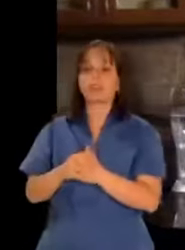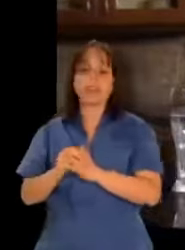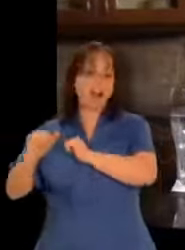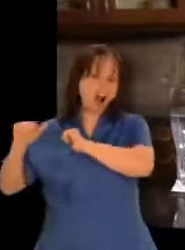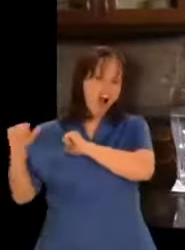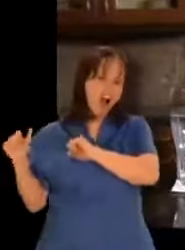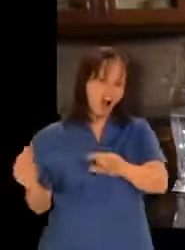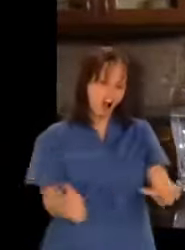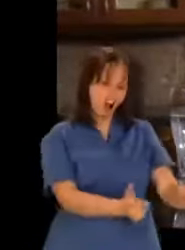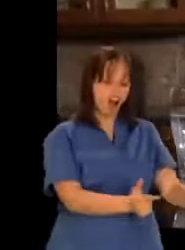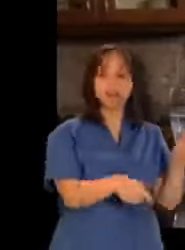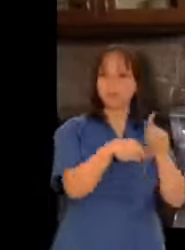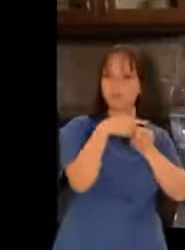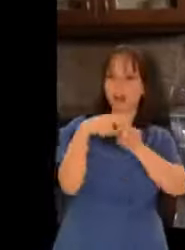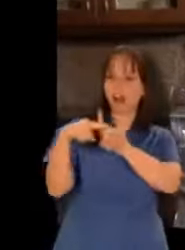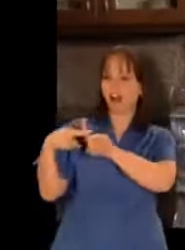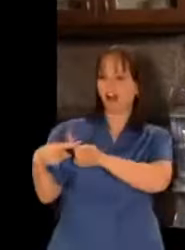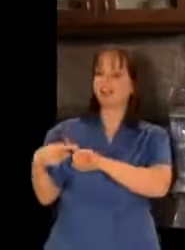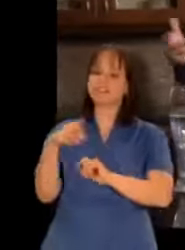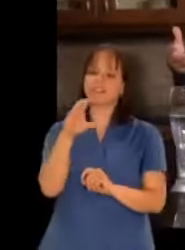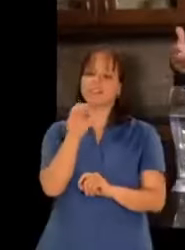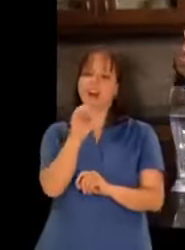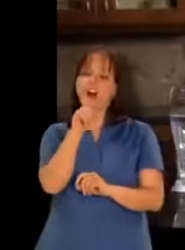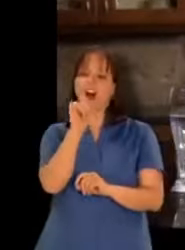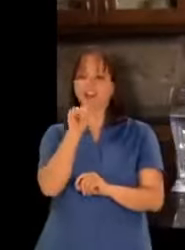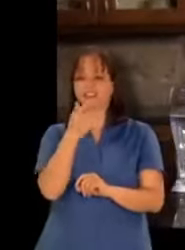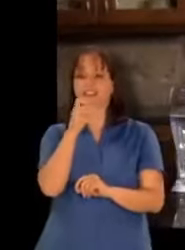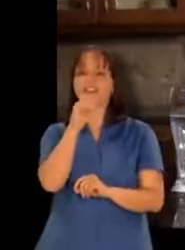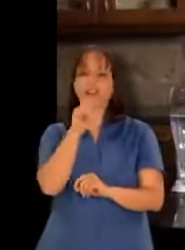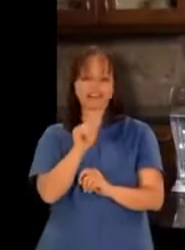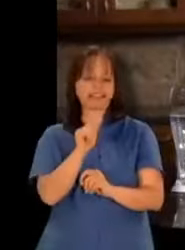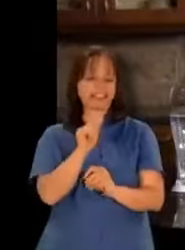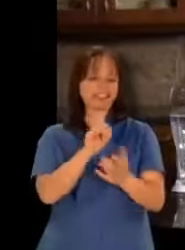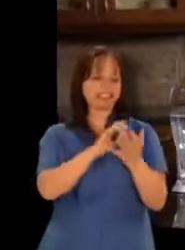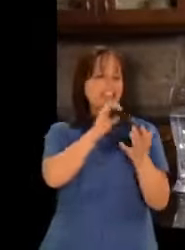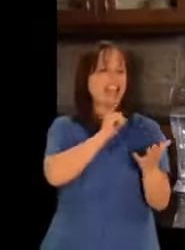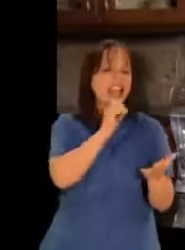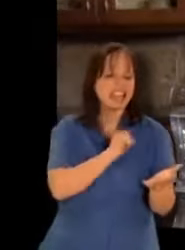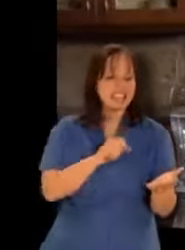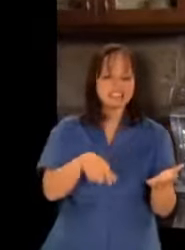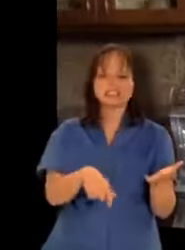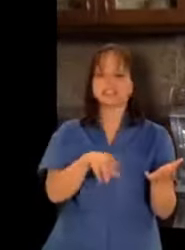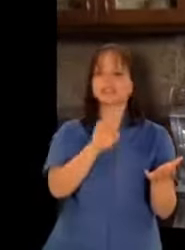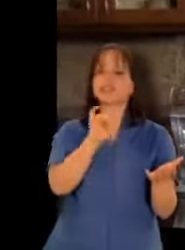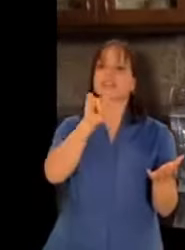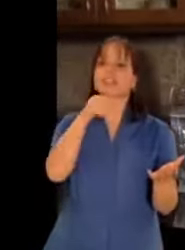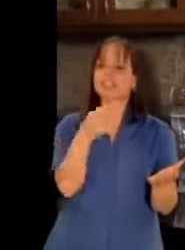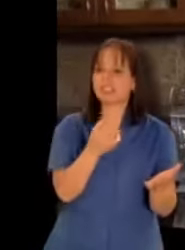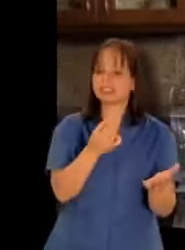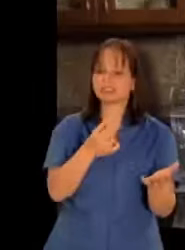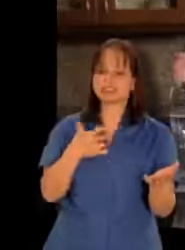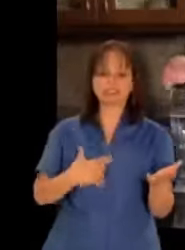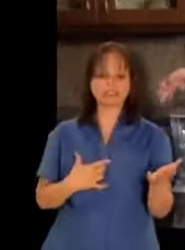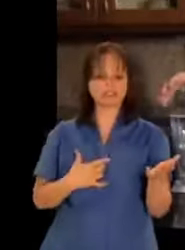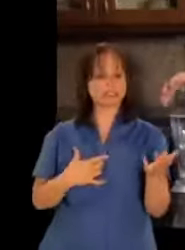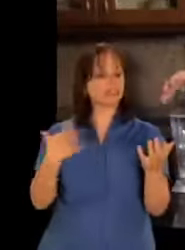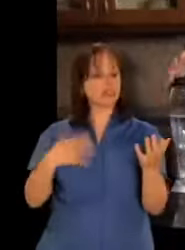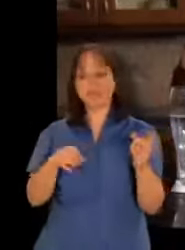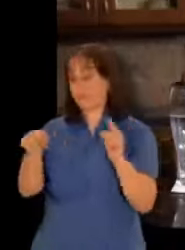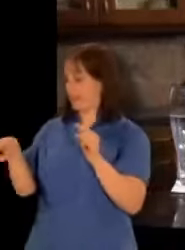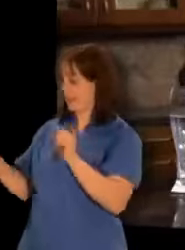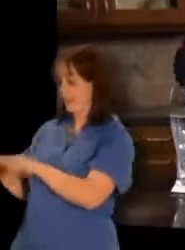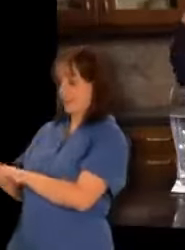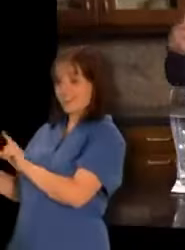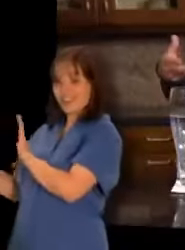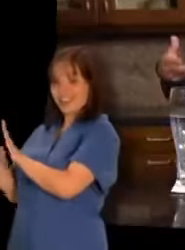the positive ones are oxidizing, aging, rusting, bad, internally on the body. But the negative water